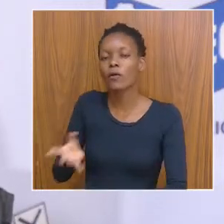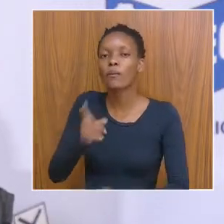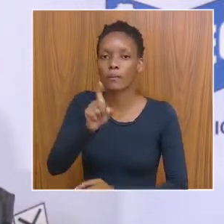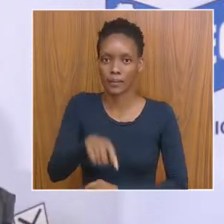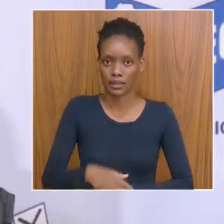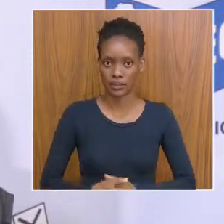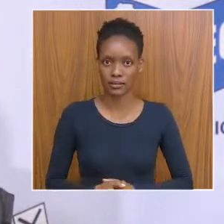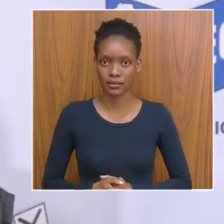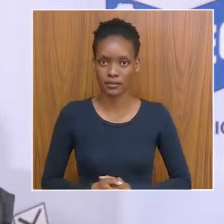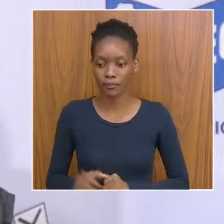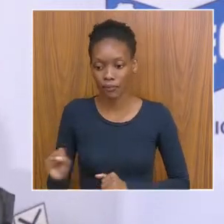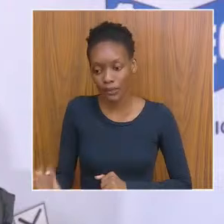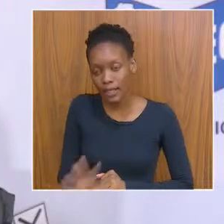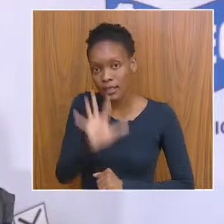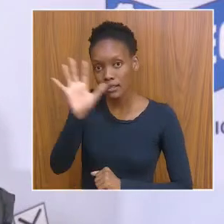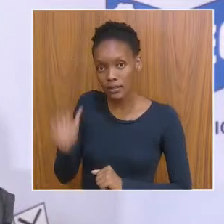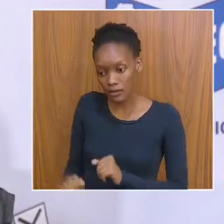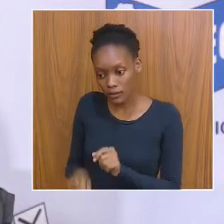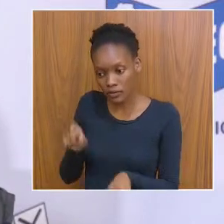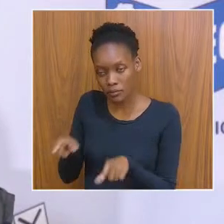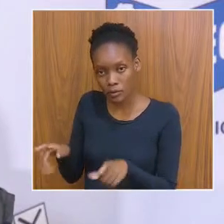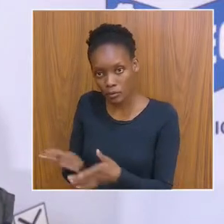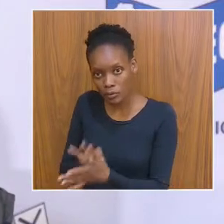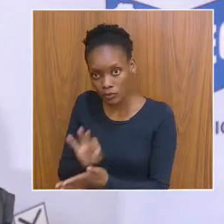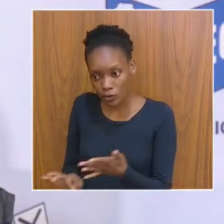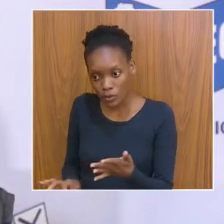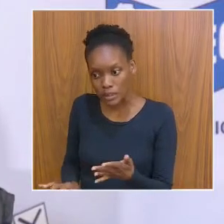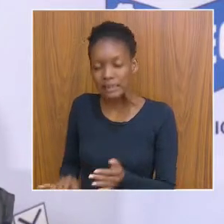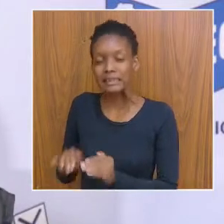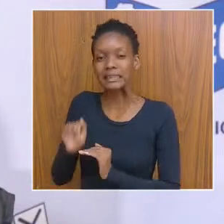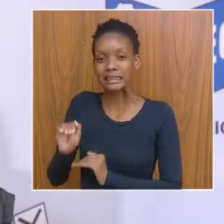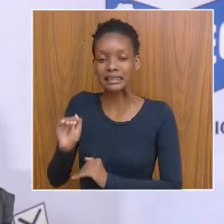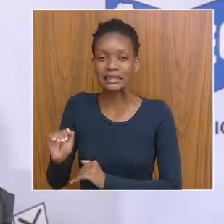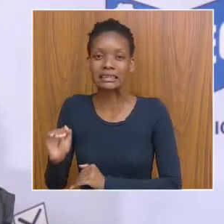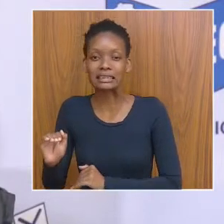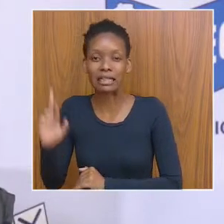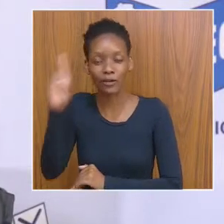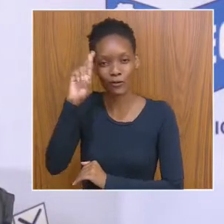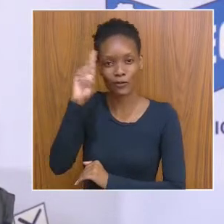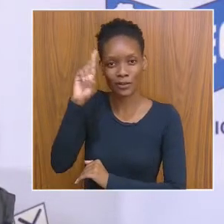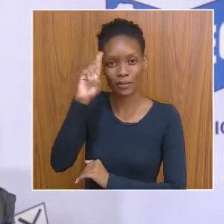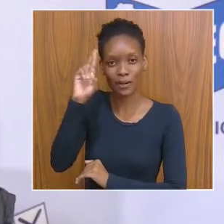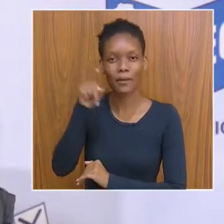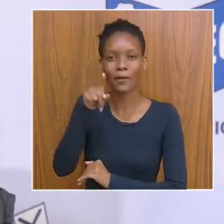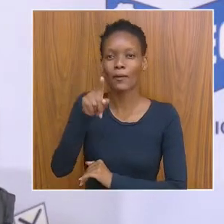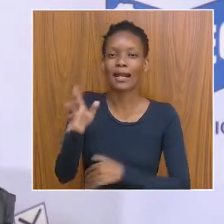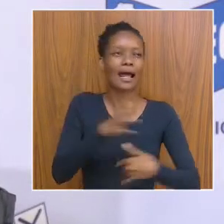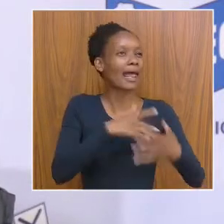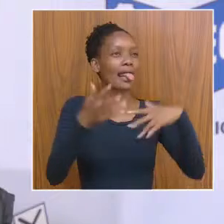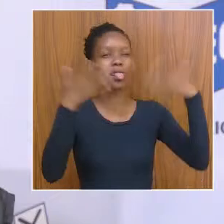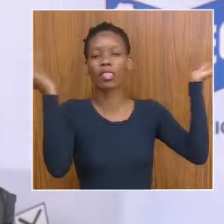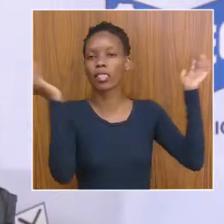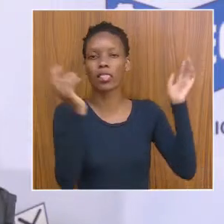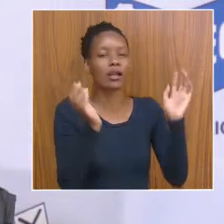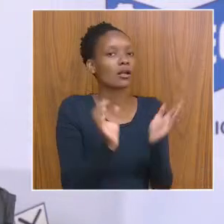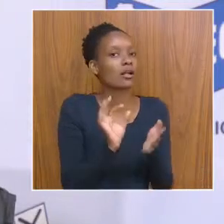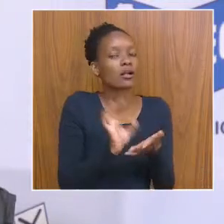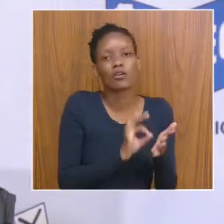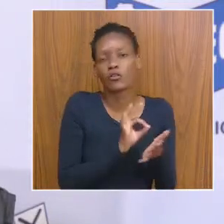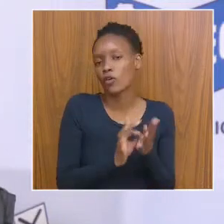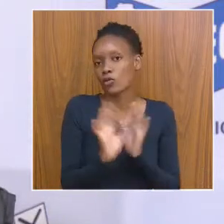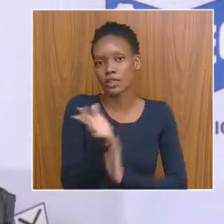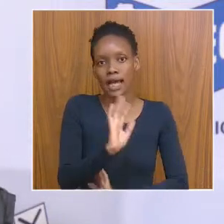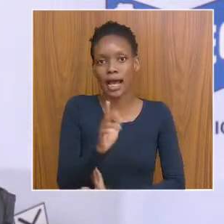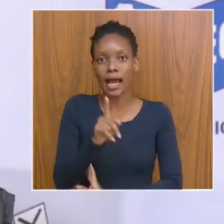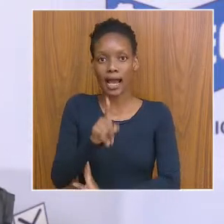The South African voters are reminded that they may only vote at the voting station in which they are registered. That is a